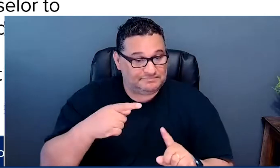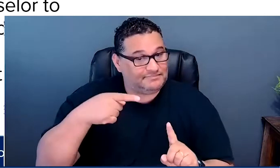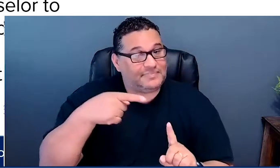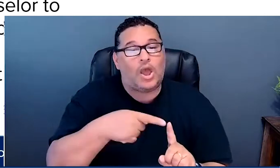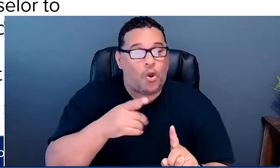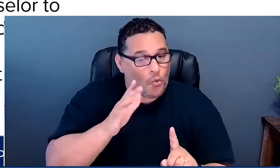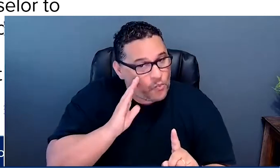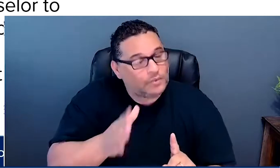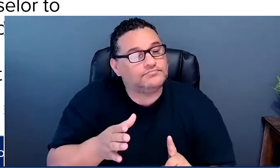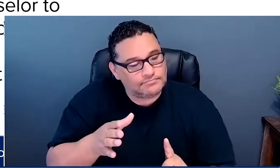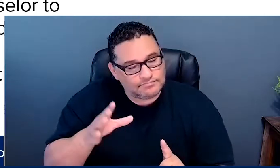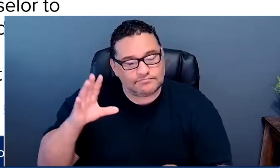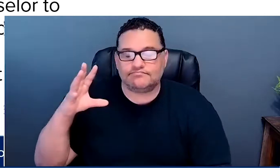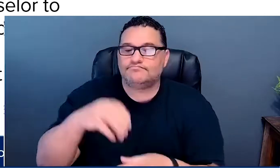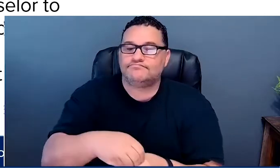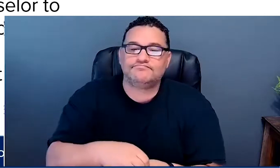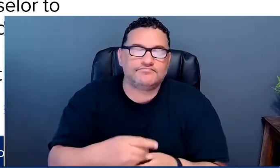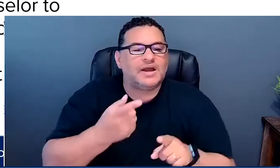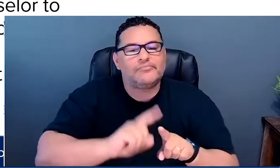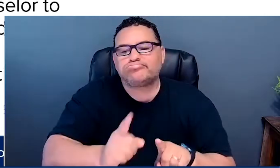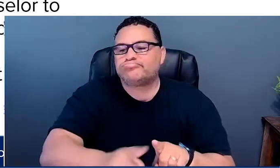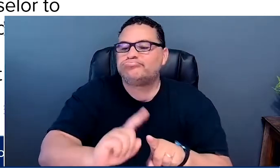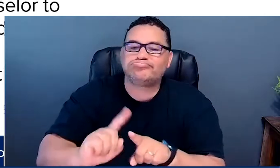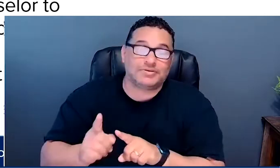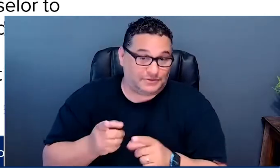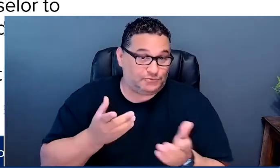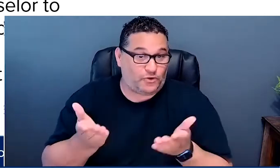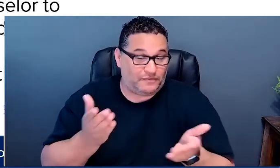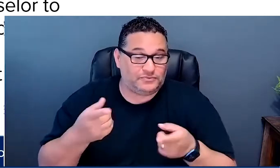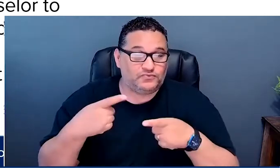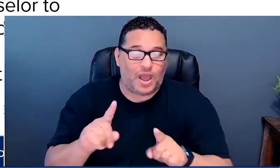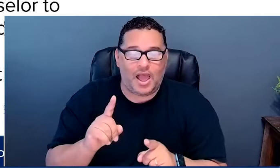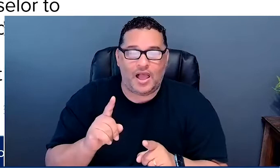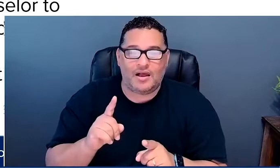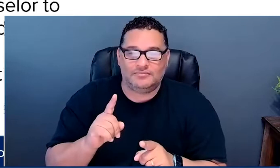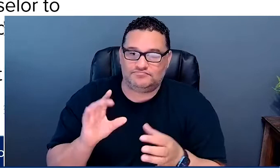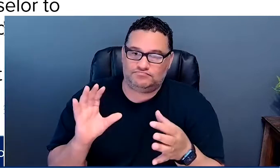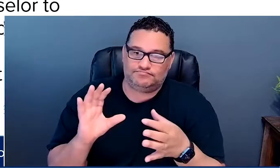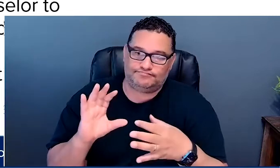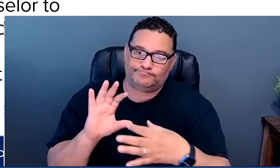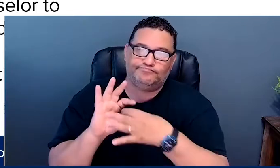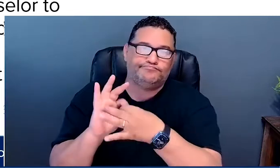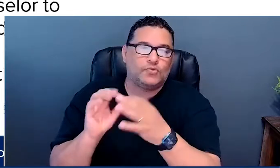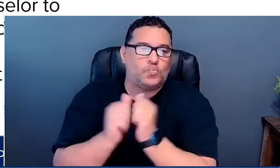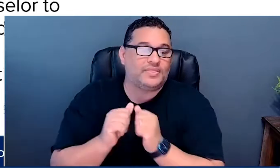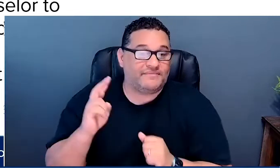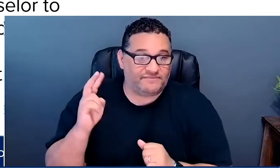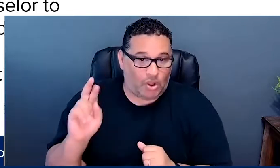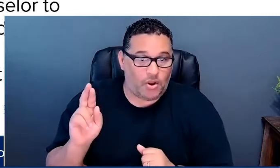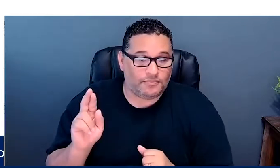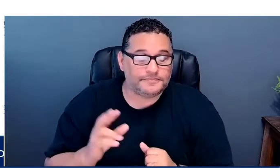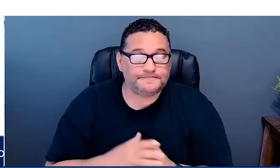participating in a bunch of different services during their time with Voc Rehab. Next